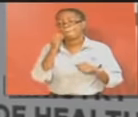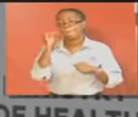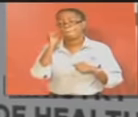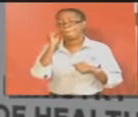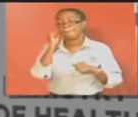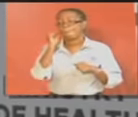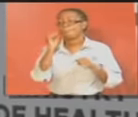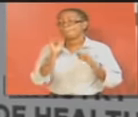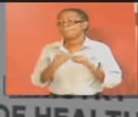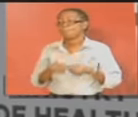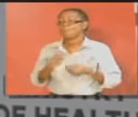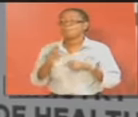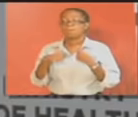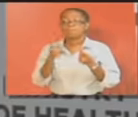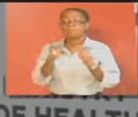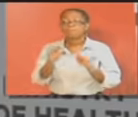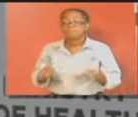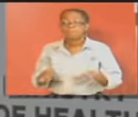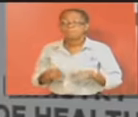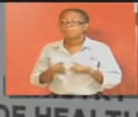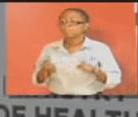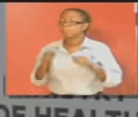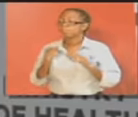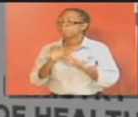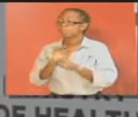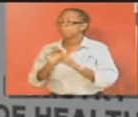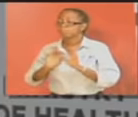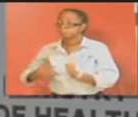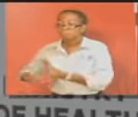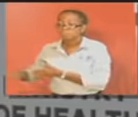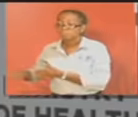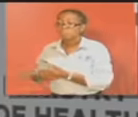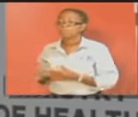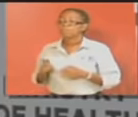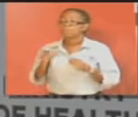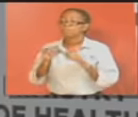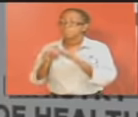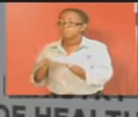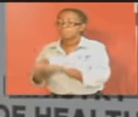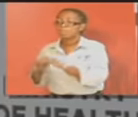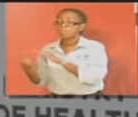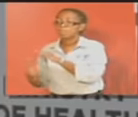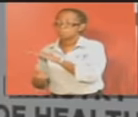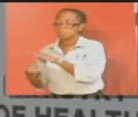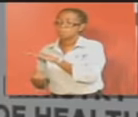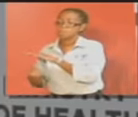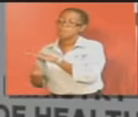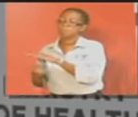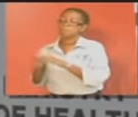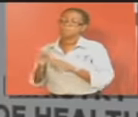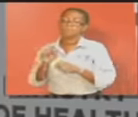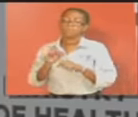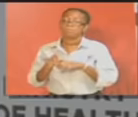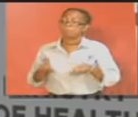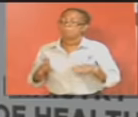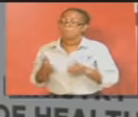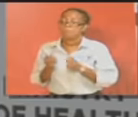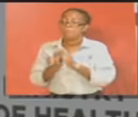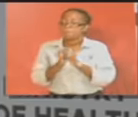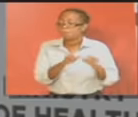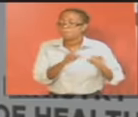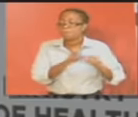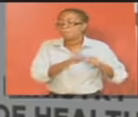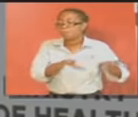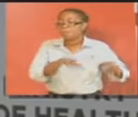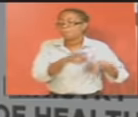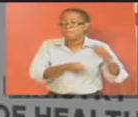family members. You isolate yourself clearly from the workplace so that you don't share whatever virus you have. Noting that other